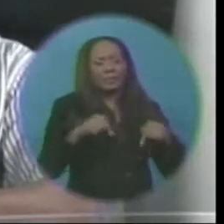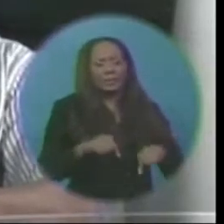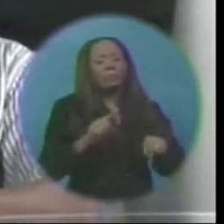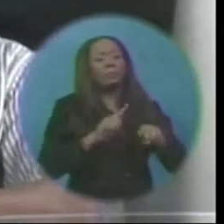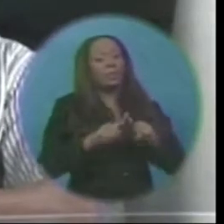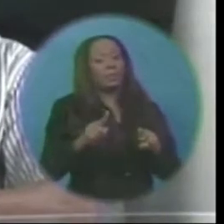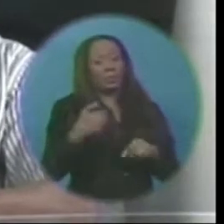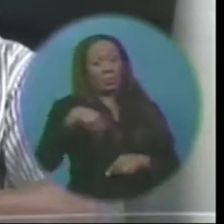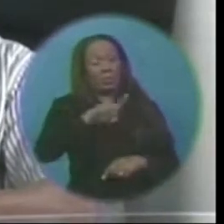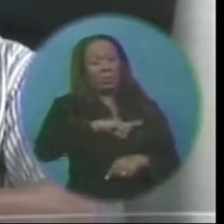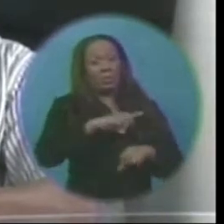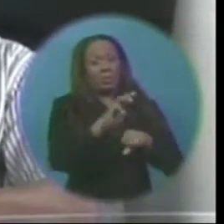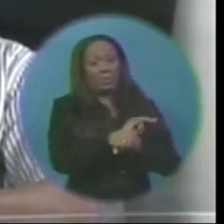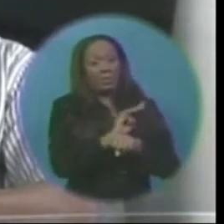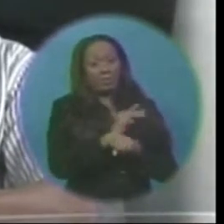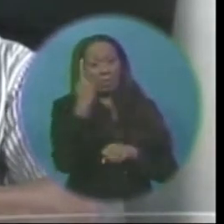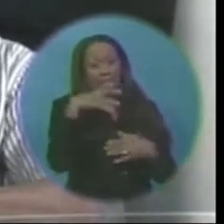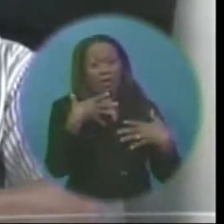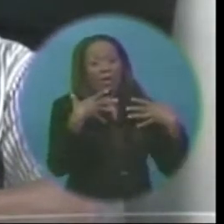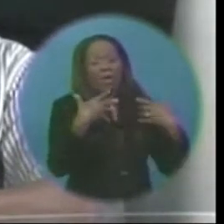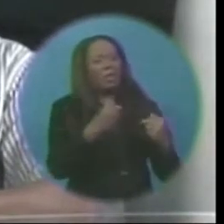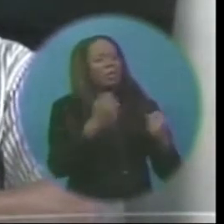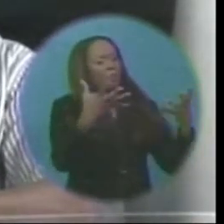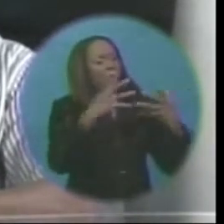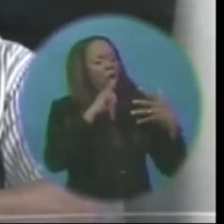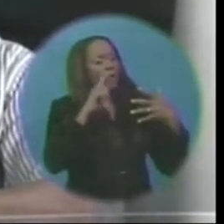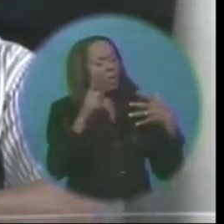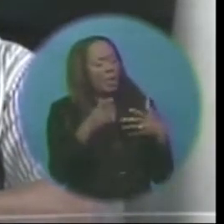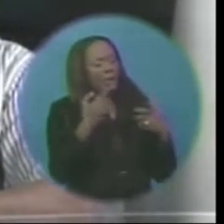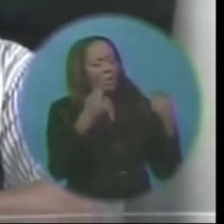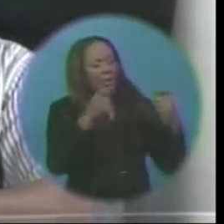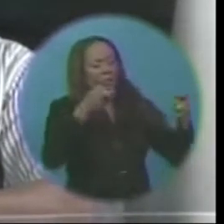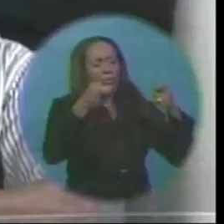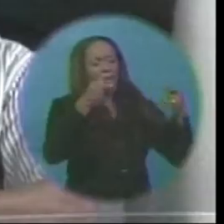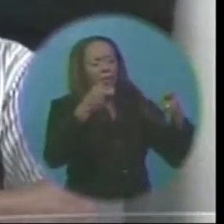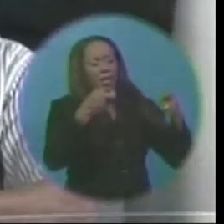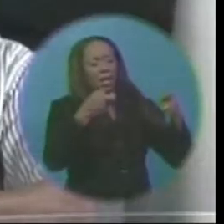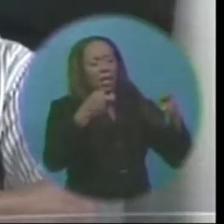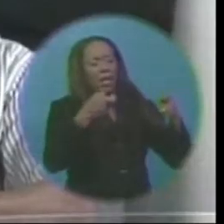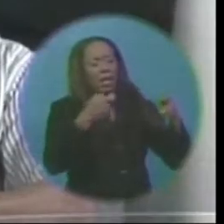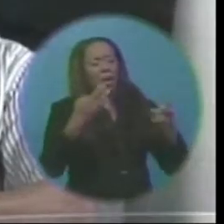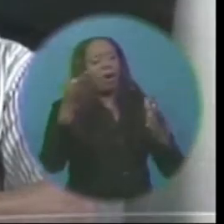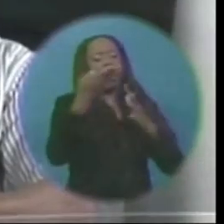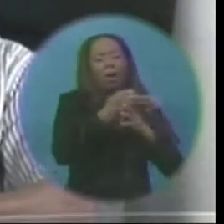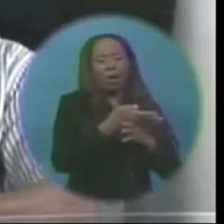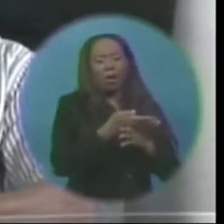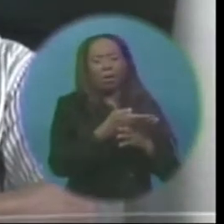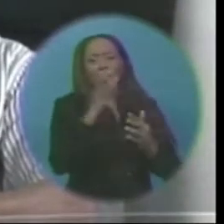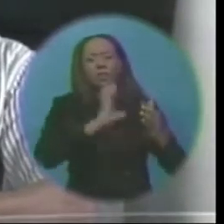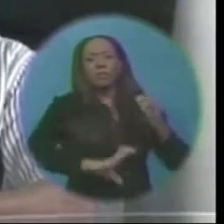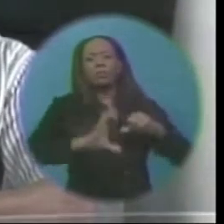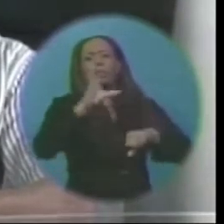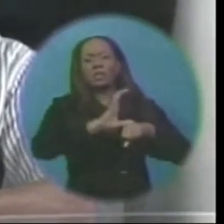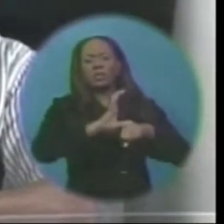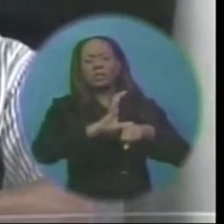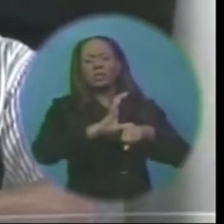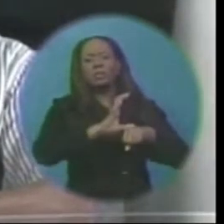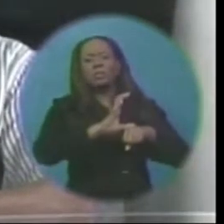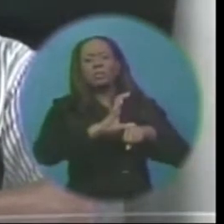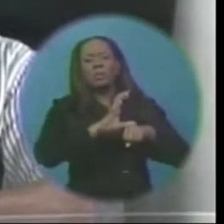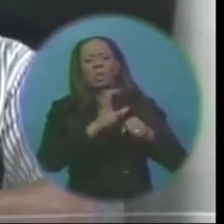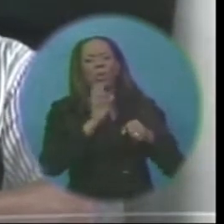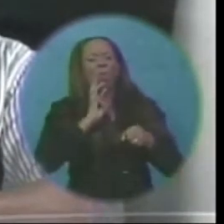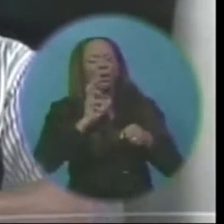very proactive approach with respect to managing and containing the issues on the South Coast. Our